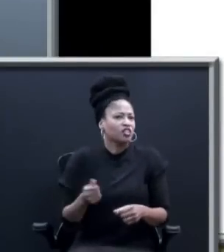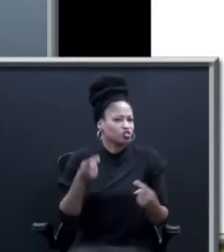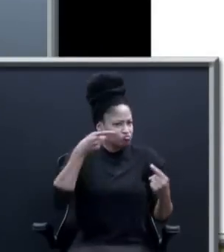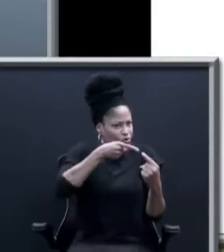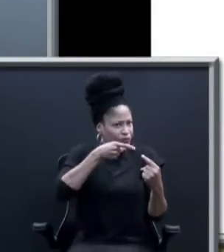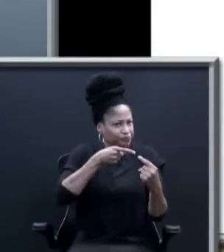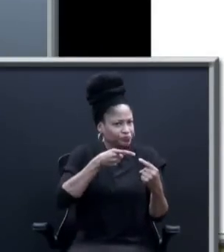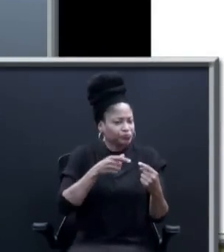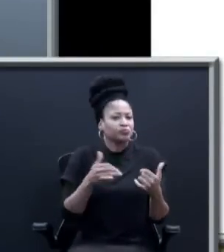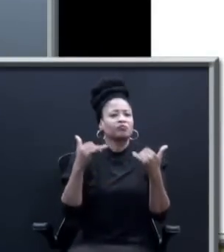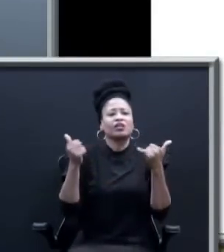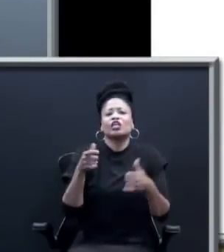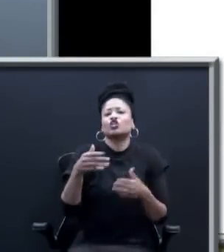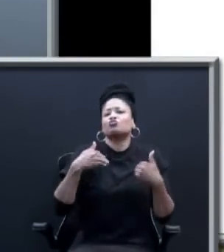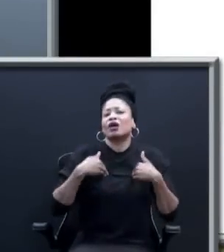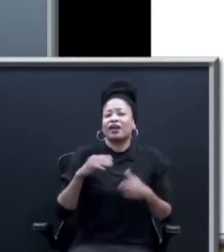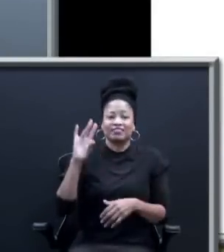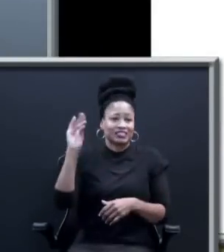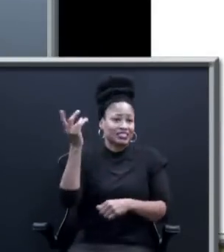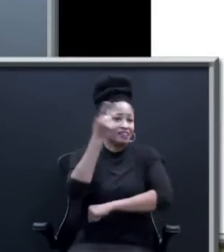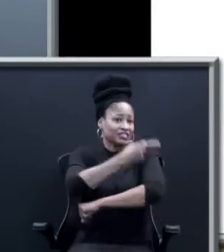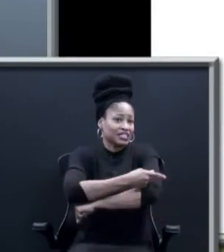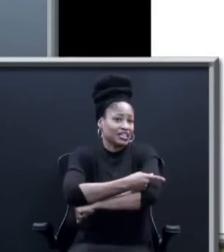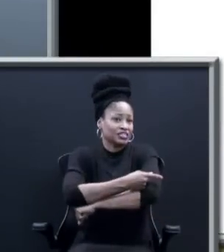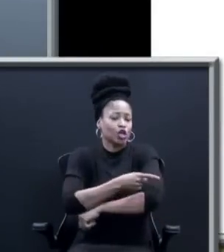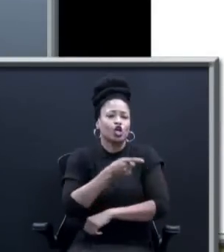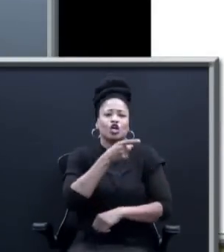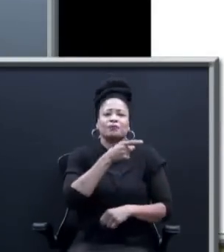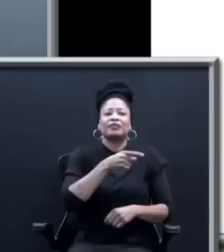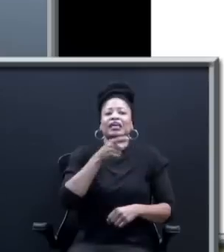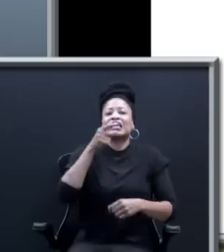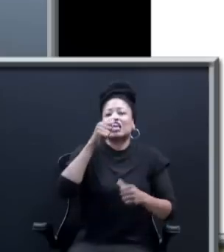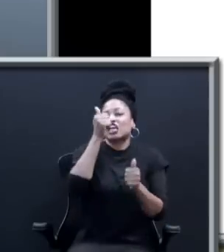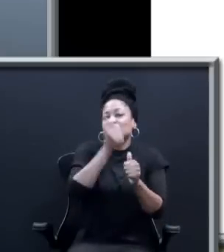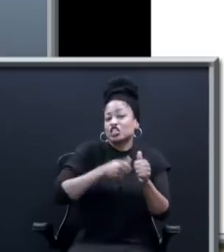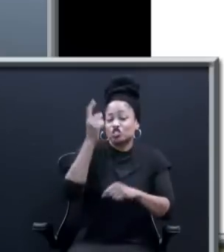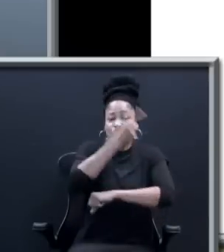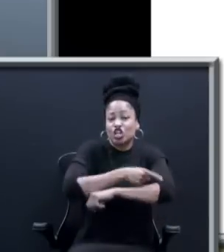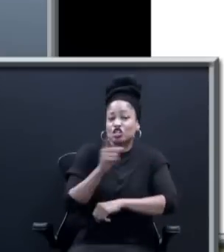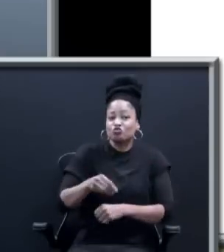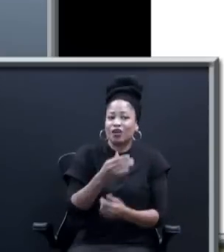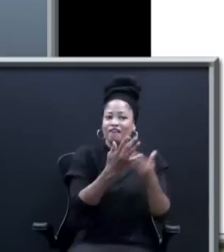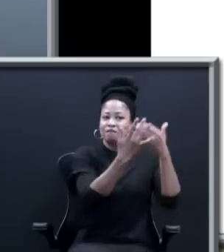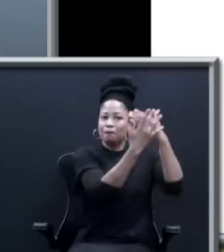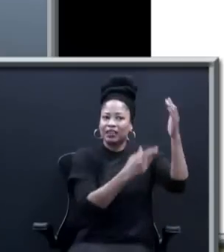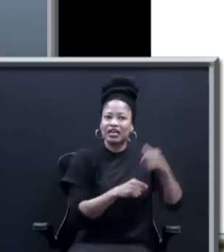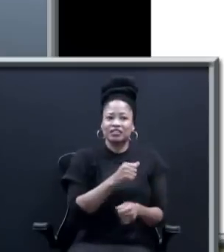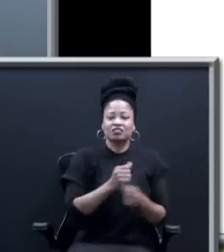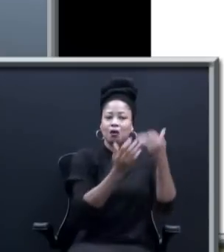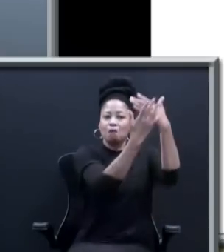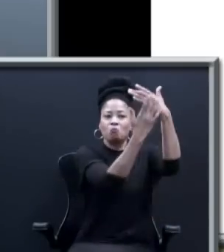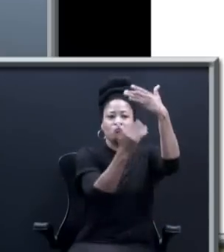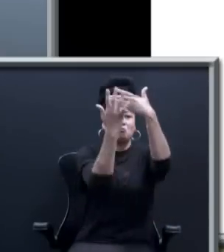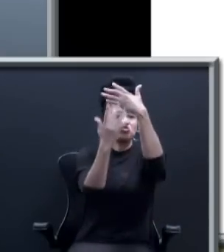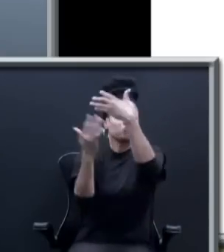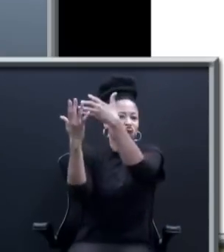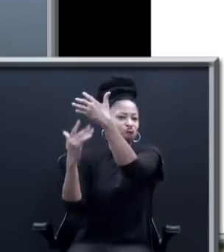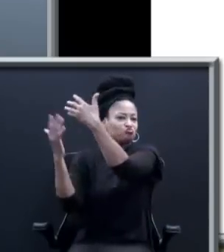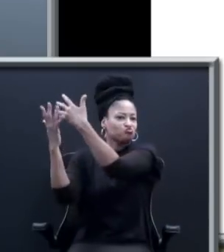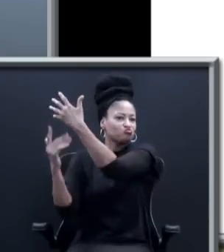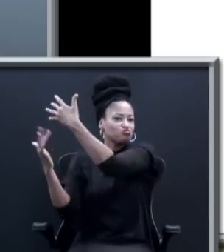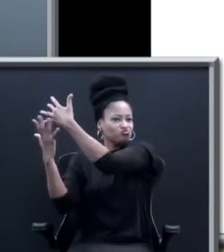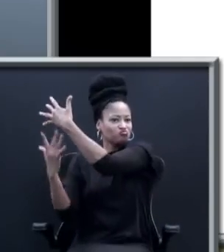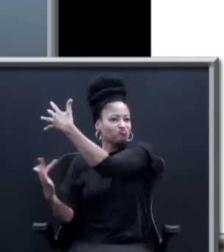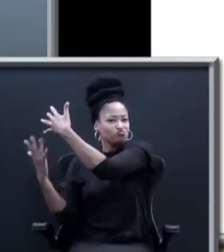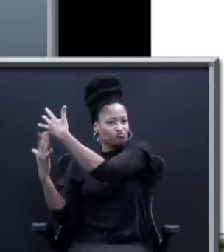you got your 7 days. With all 7 days, you got blood on each 7 day, because every day man had to be forgiven. And at the end